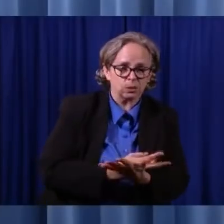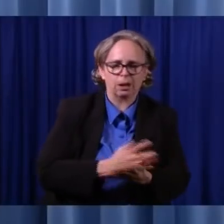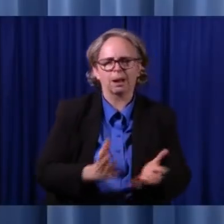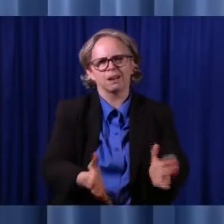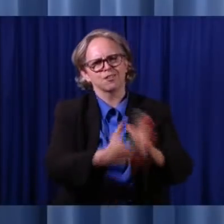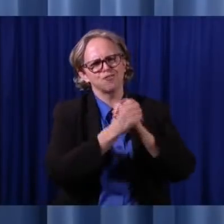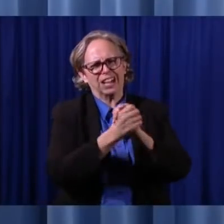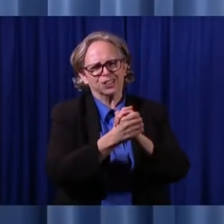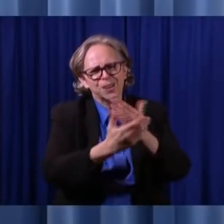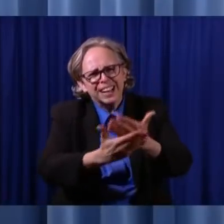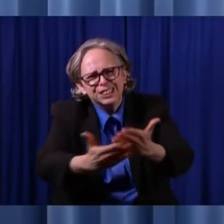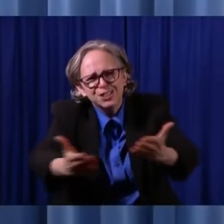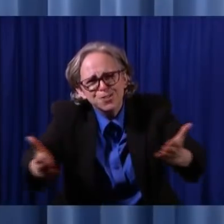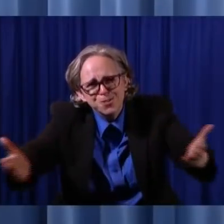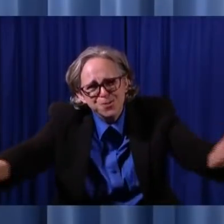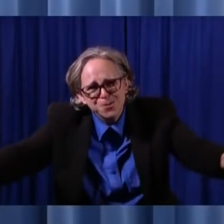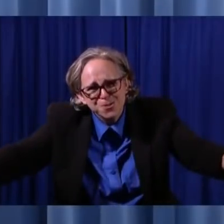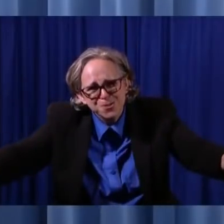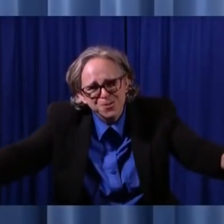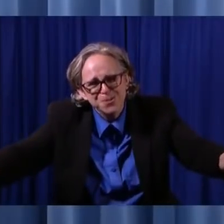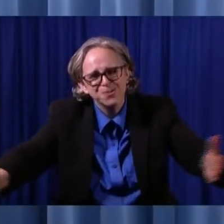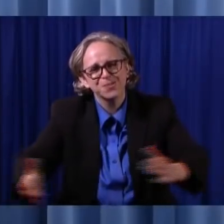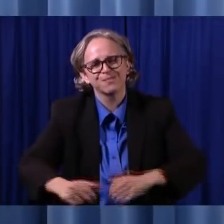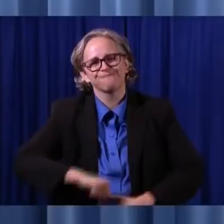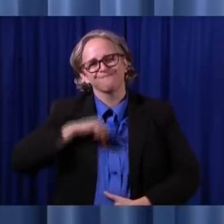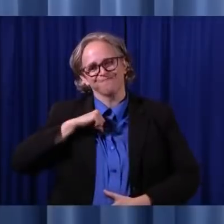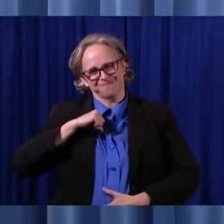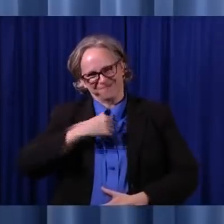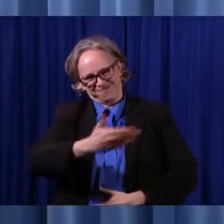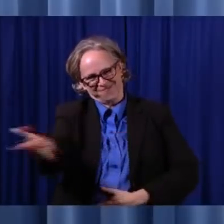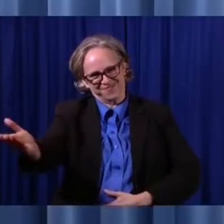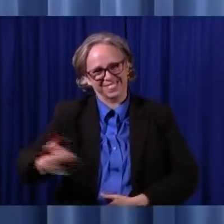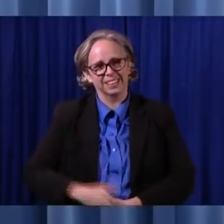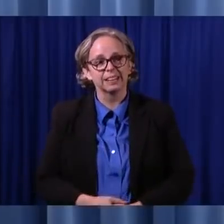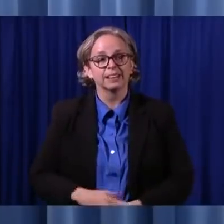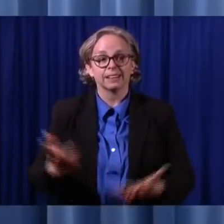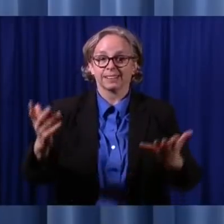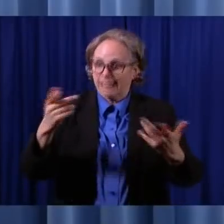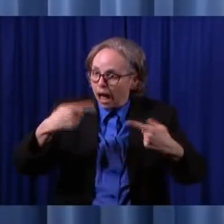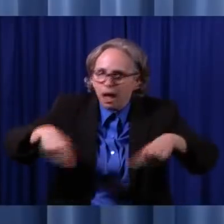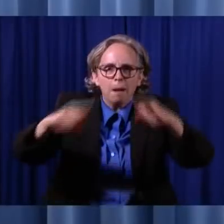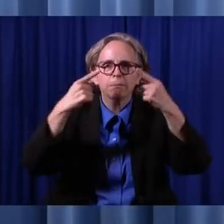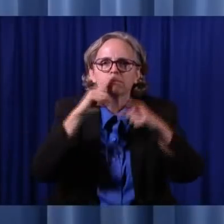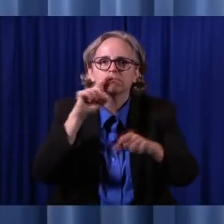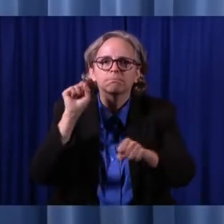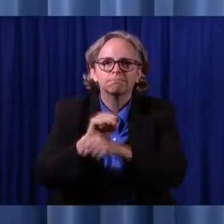congratulations. Congratulations to all of you. You ran a great race. You made it.